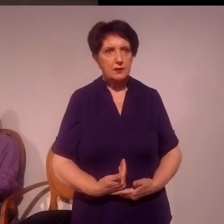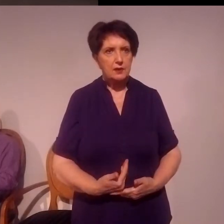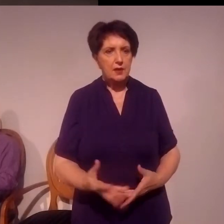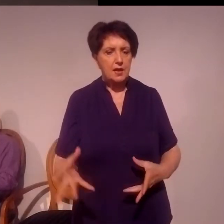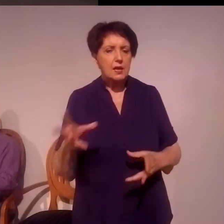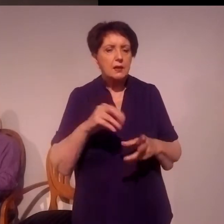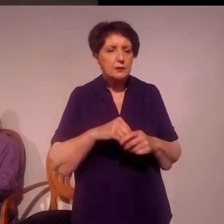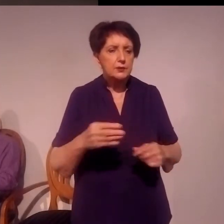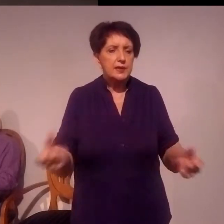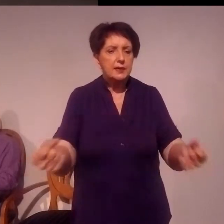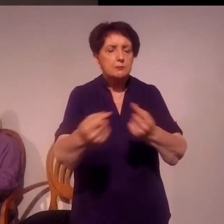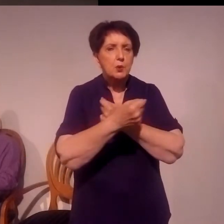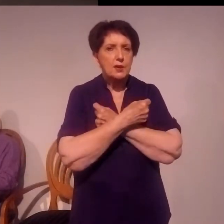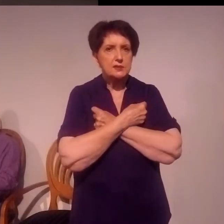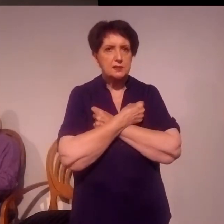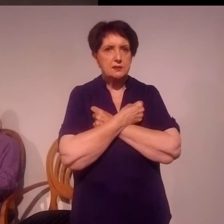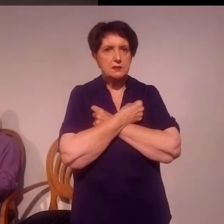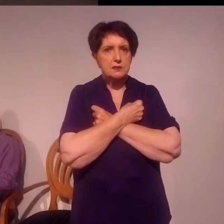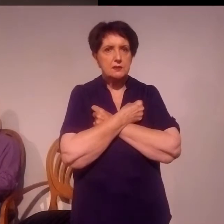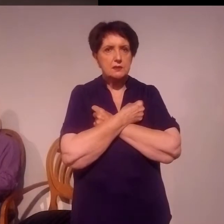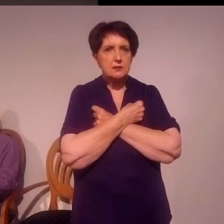including, embracing,